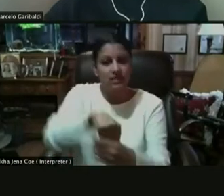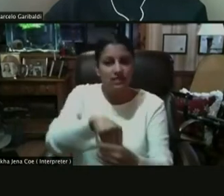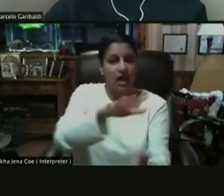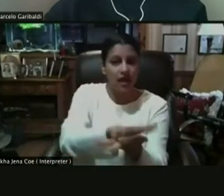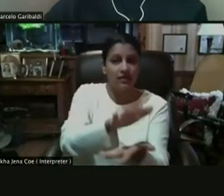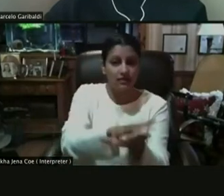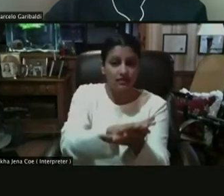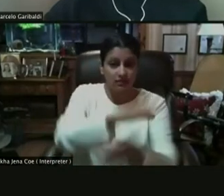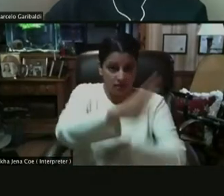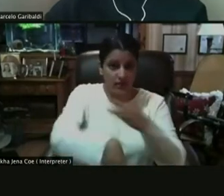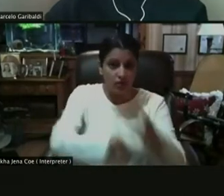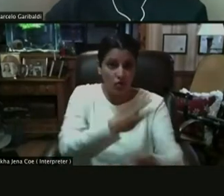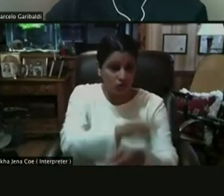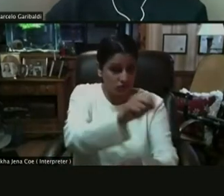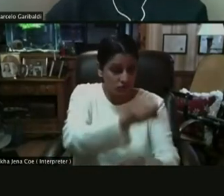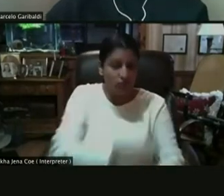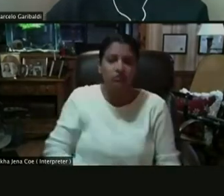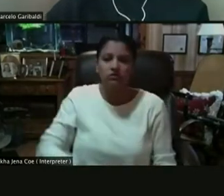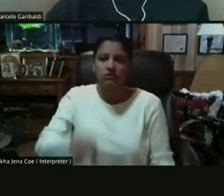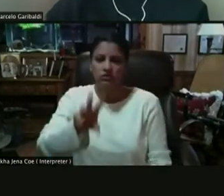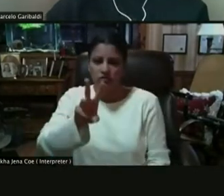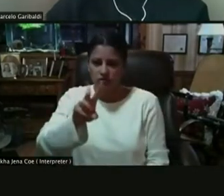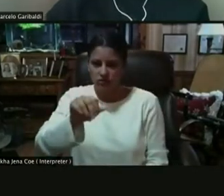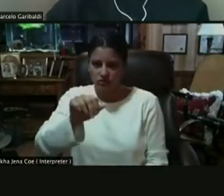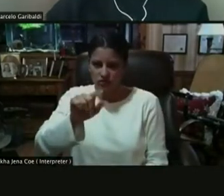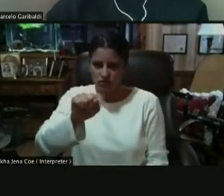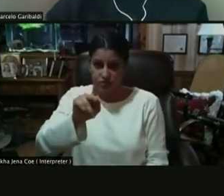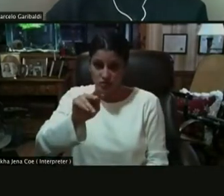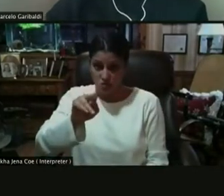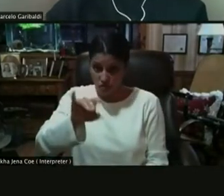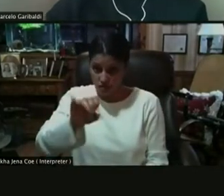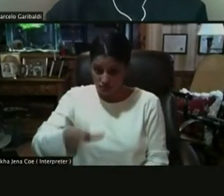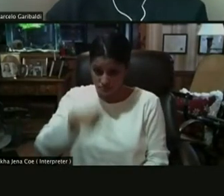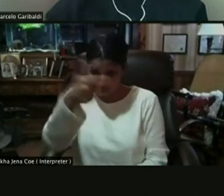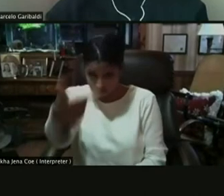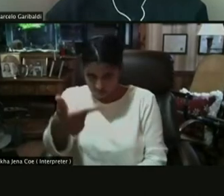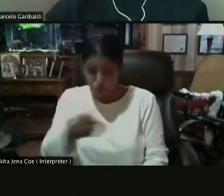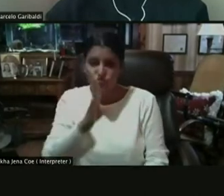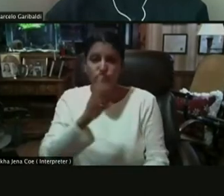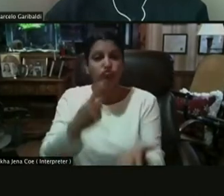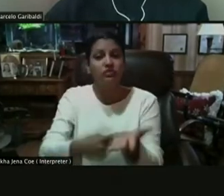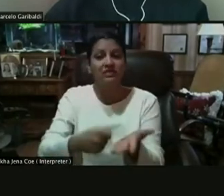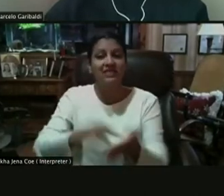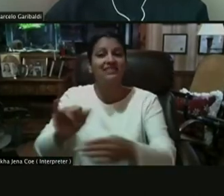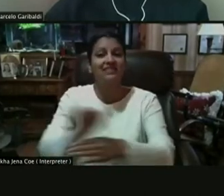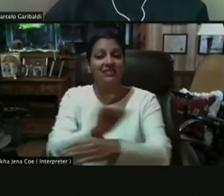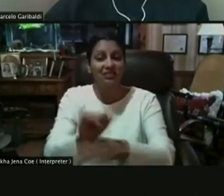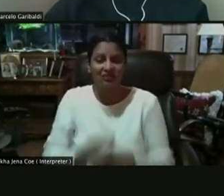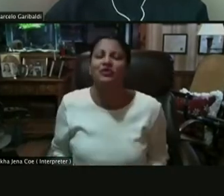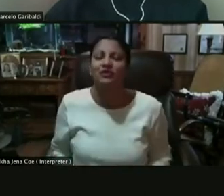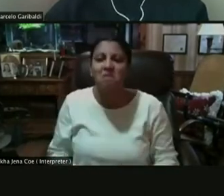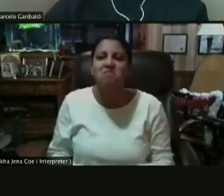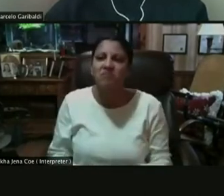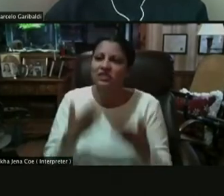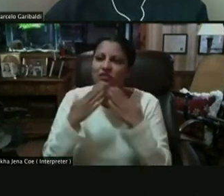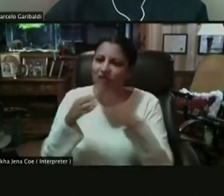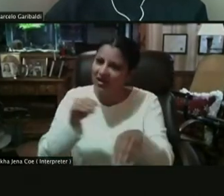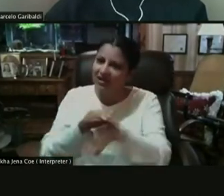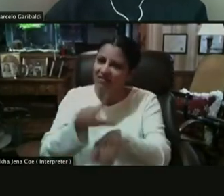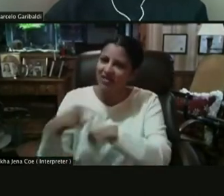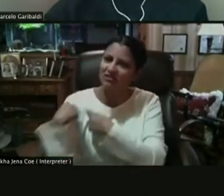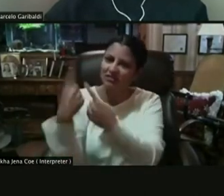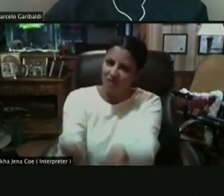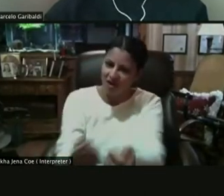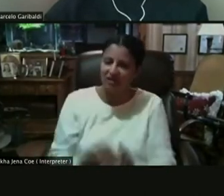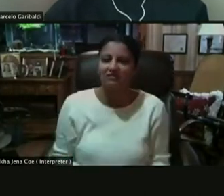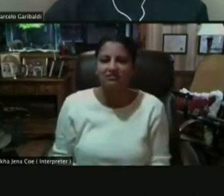academic world. And I'll let Dr. Watkins speak to industry. Yeah, well, a lot to follow. So great advice thus far. And what I'd